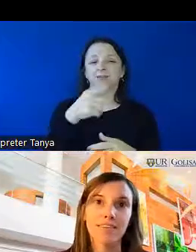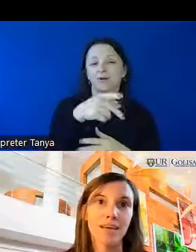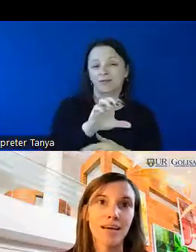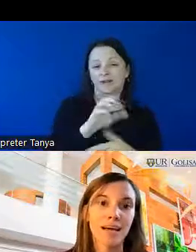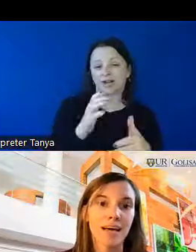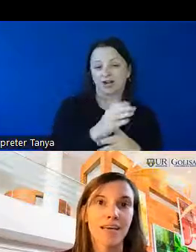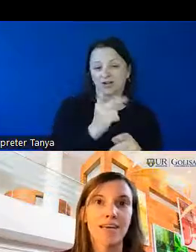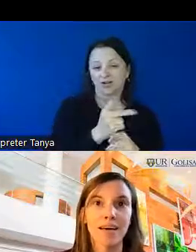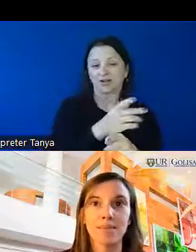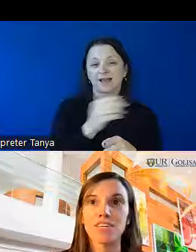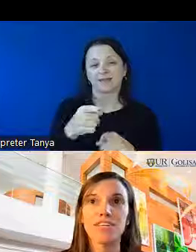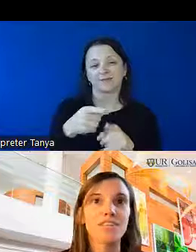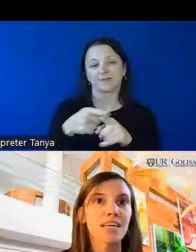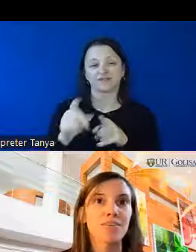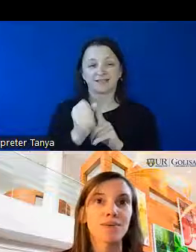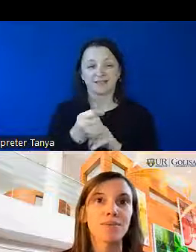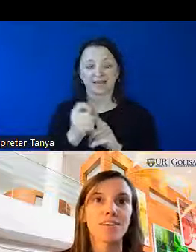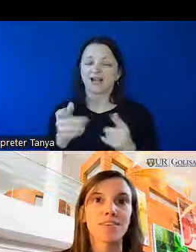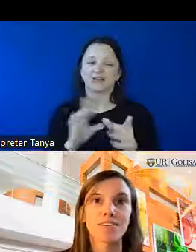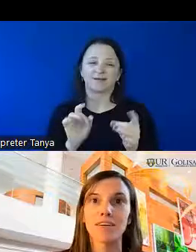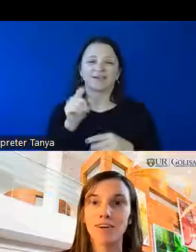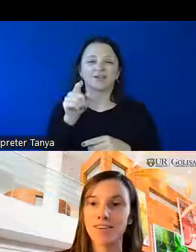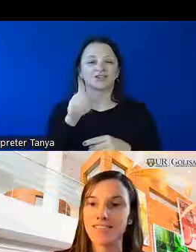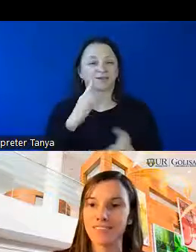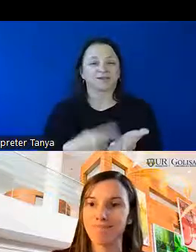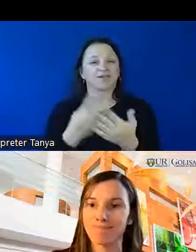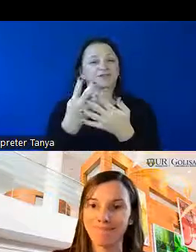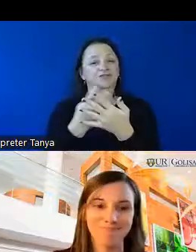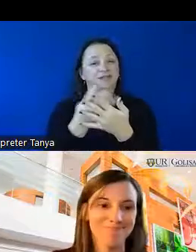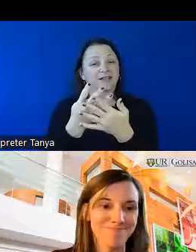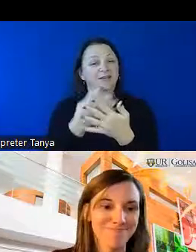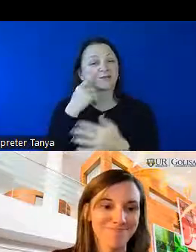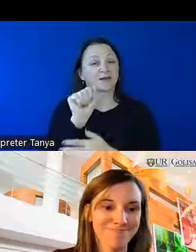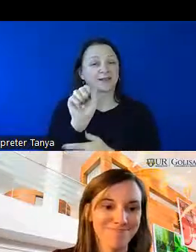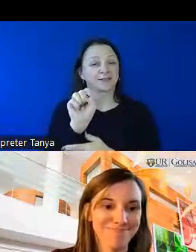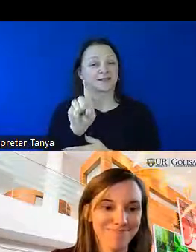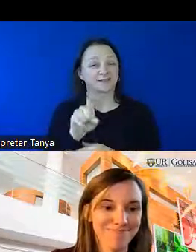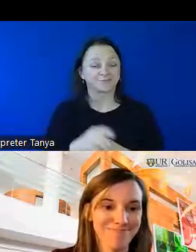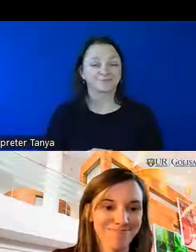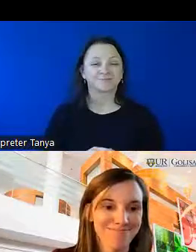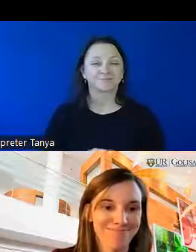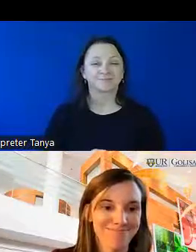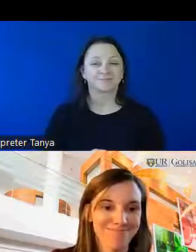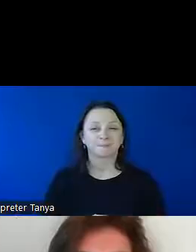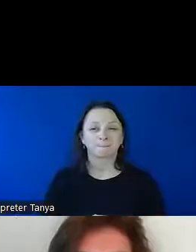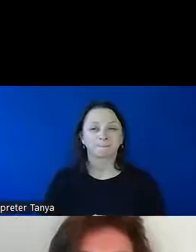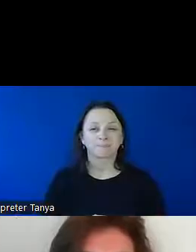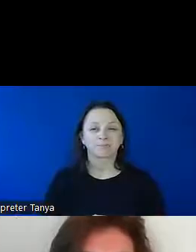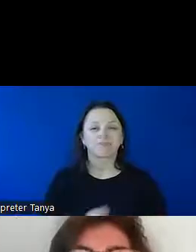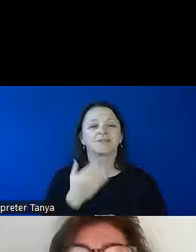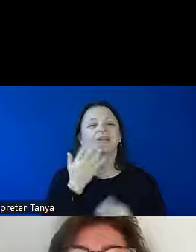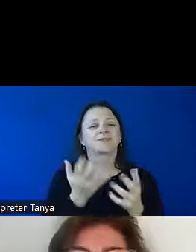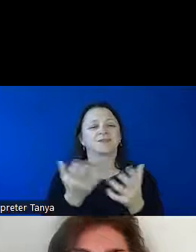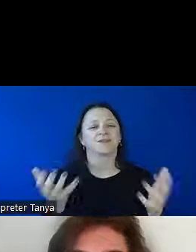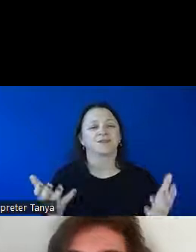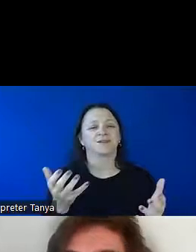settings. And as I mentioned today, she will discuss screening for autism. So thank you very much. And thank you all